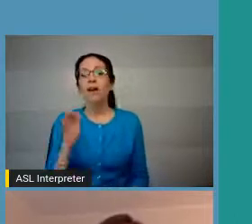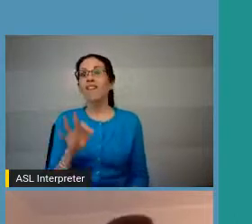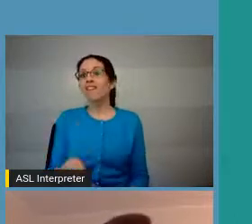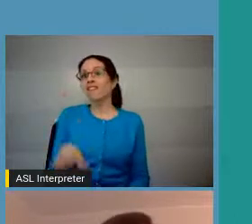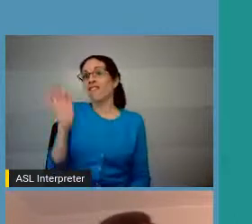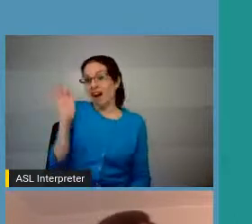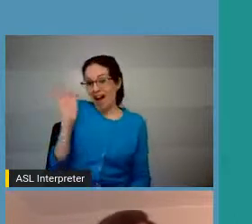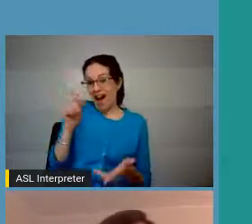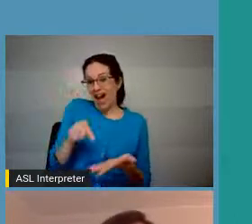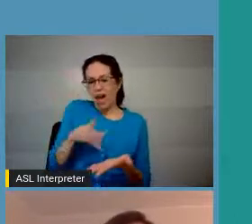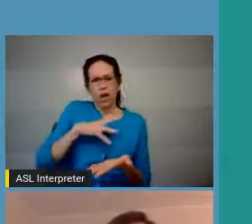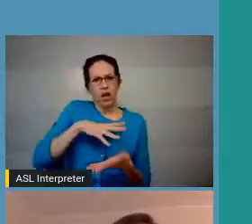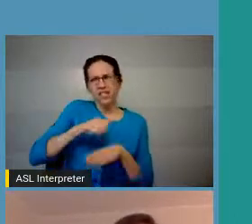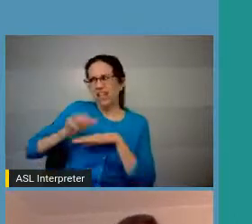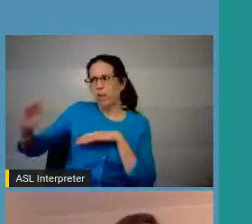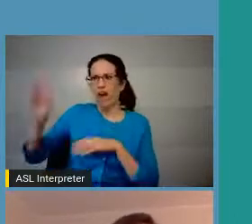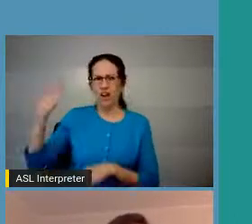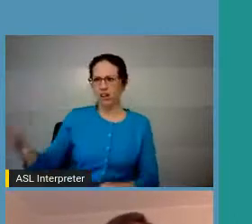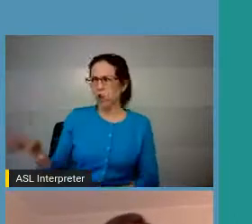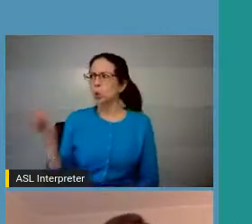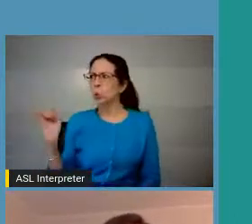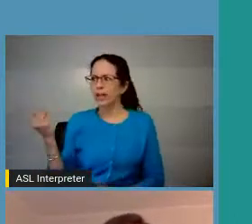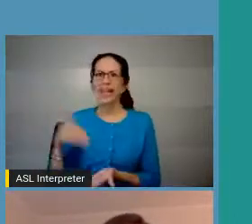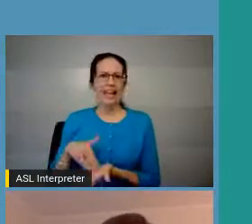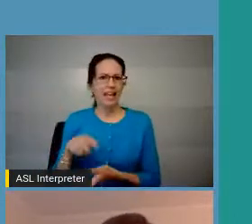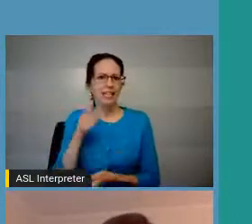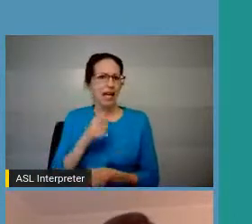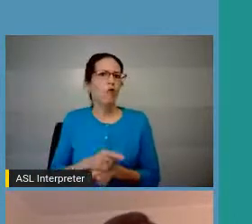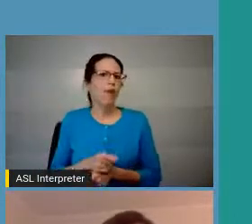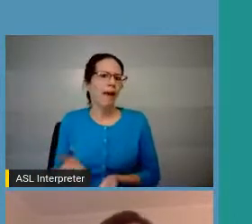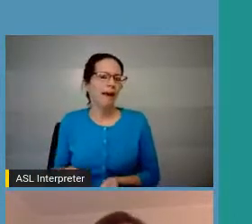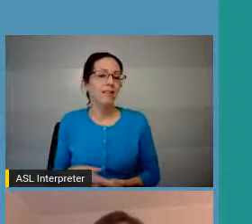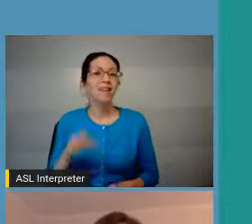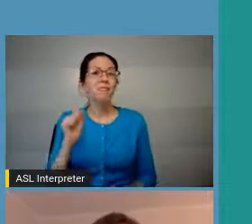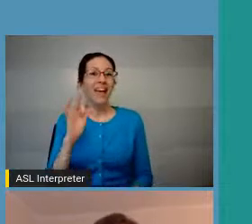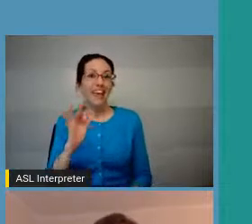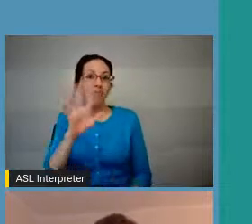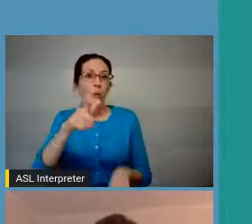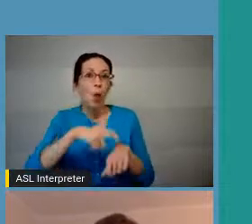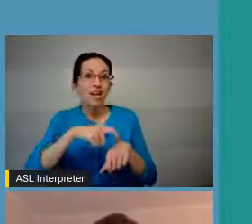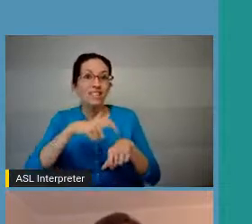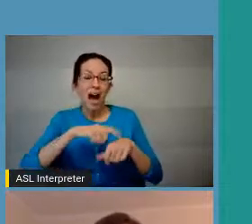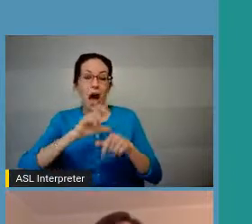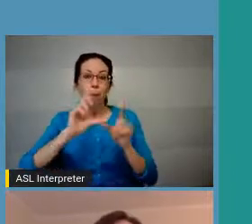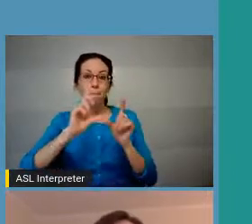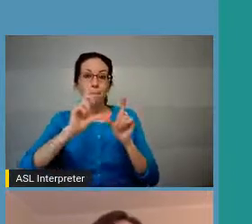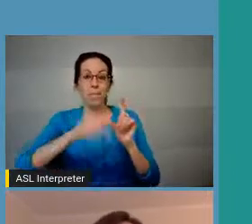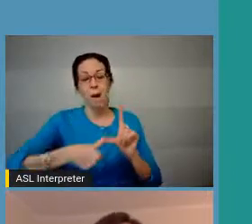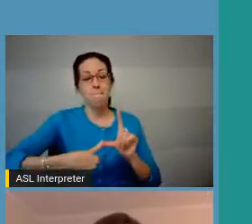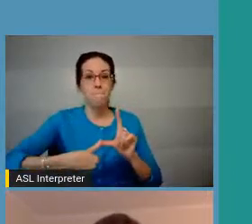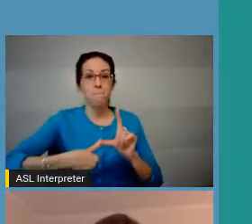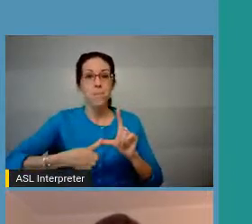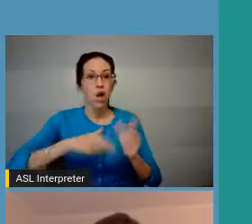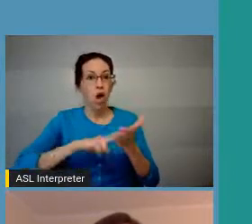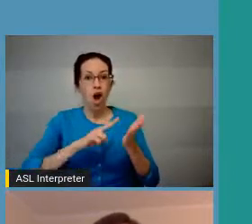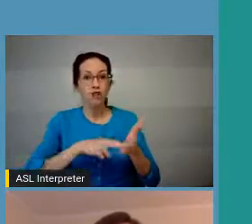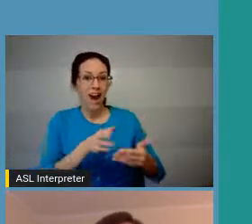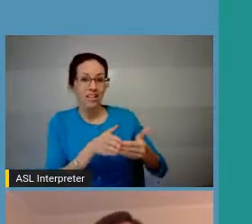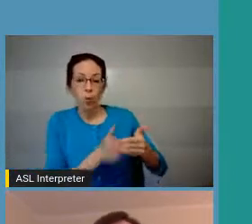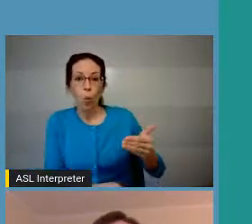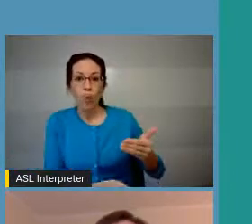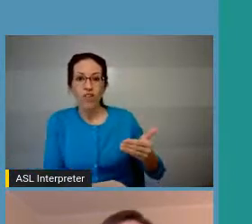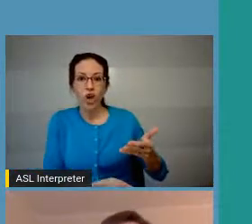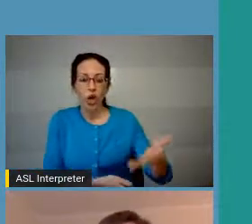you send it back and say, do it again, it's not right. If you find it outside that window, the contract is ended and you don't have